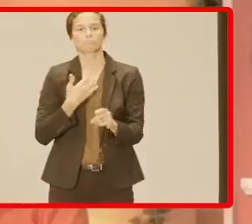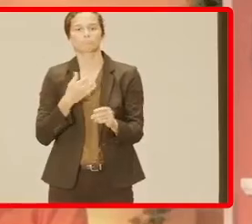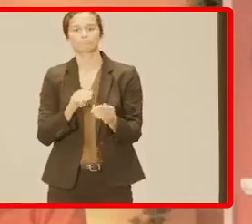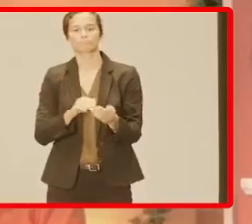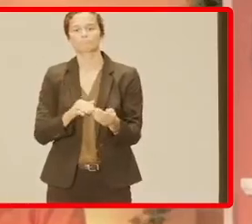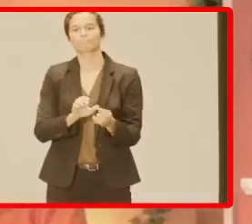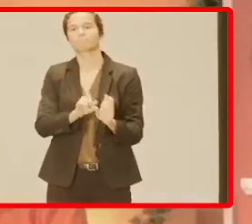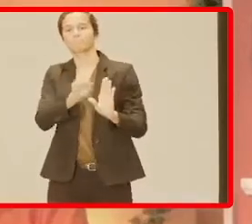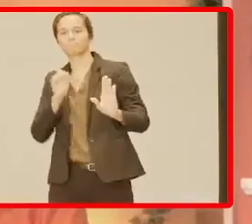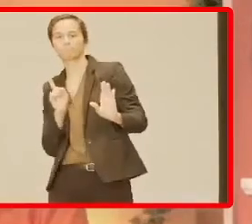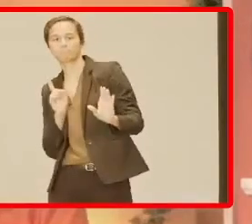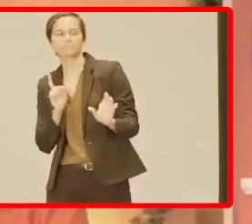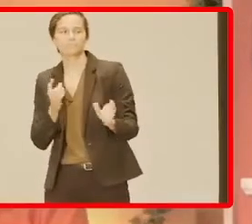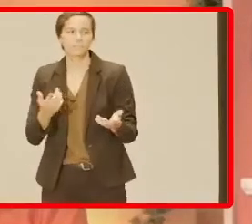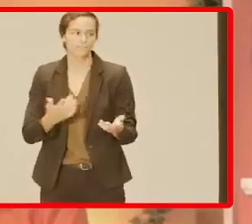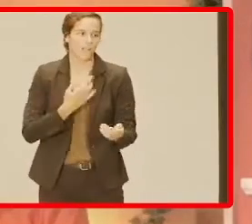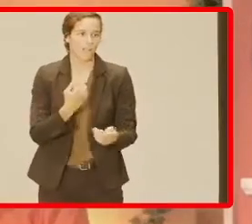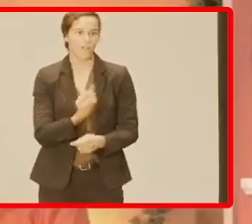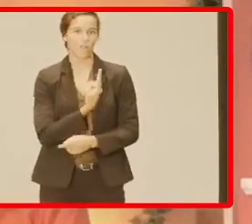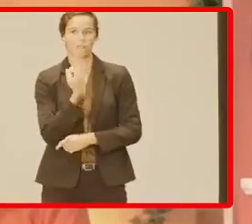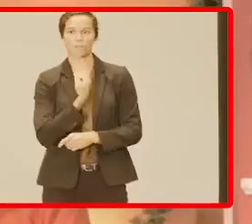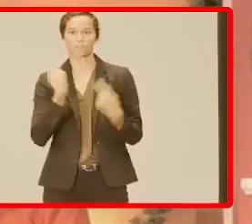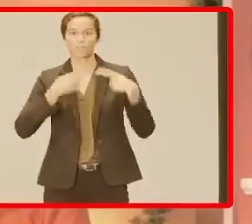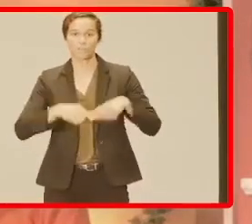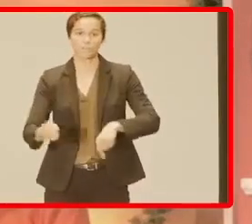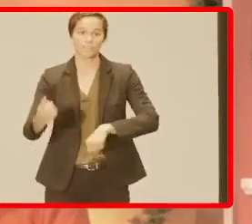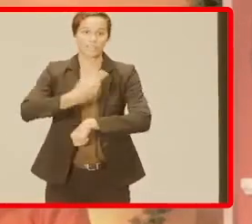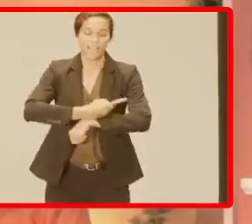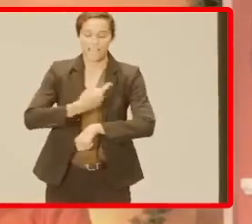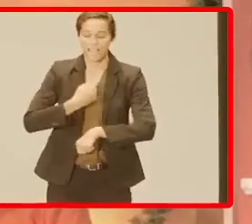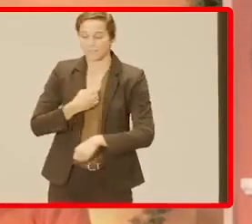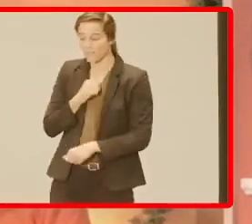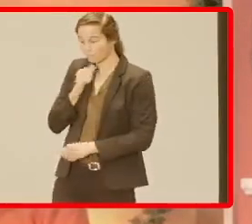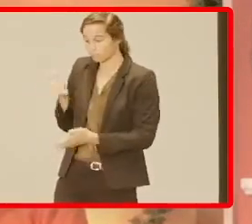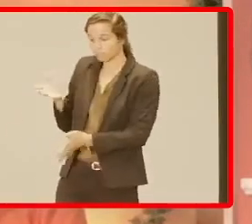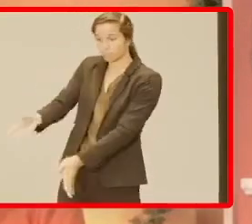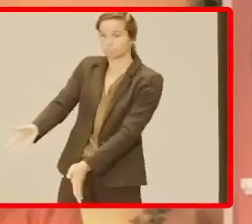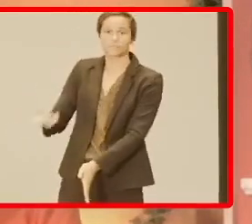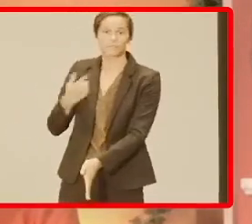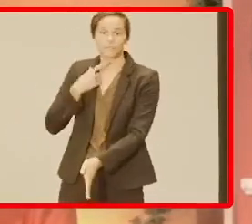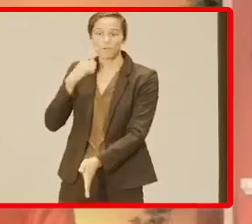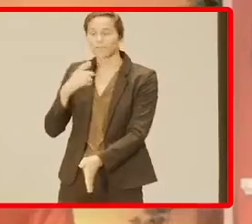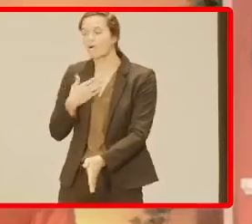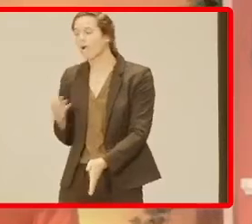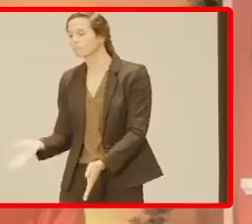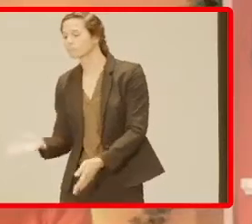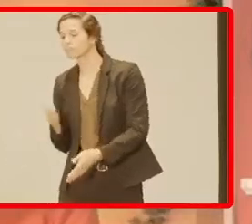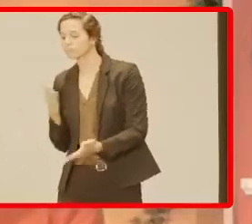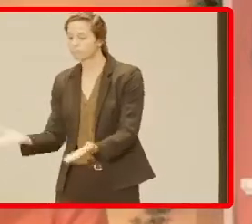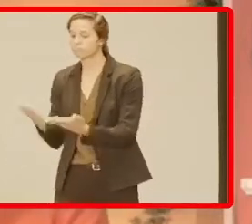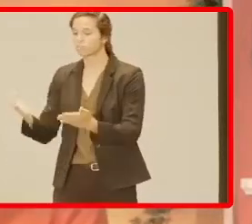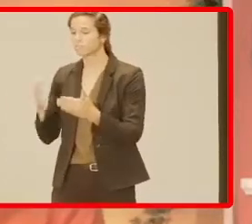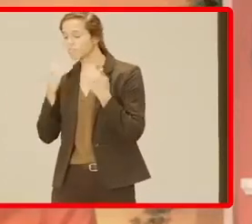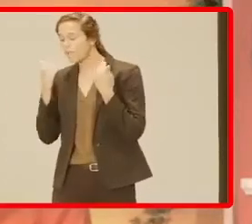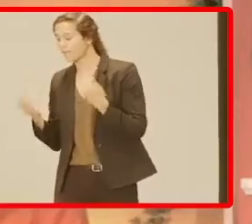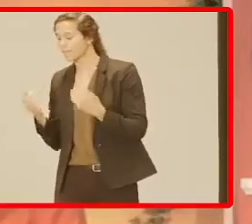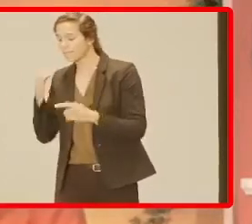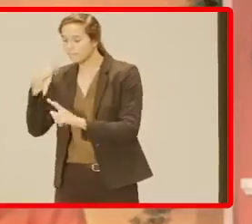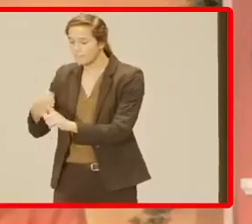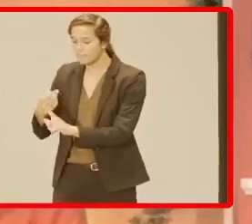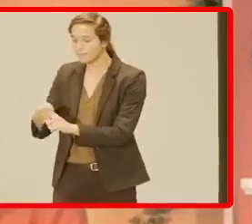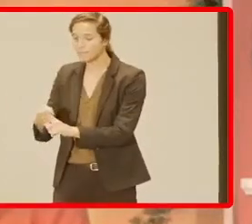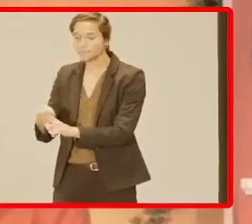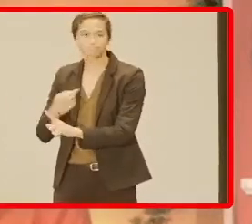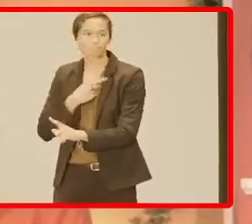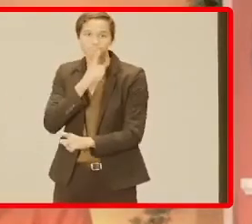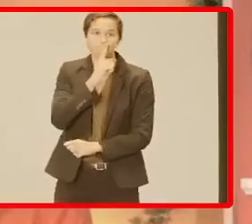was alone during the school day when I wasn't there, to give him a smile, to encourage him, to let him know he was loved